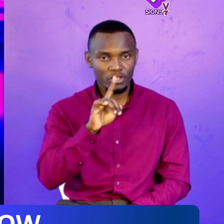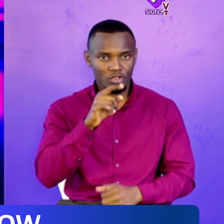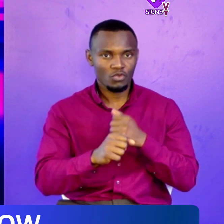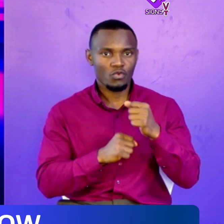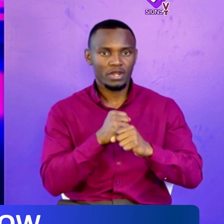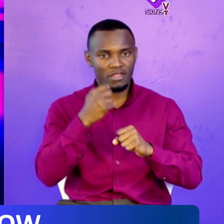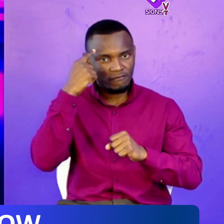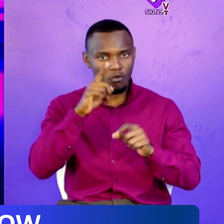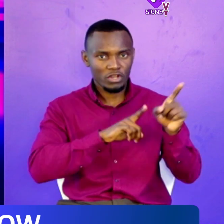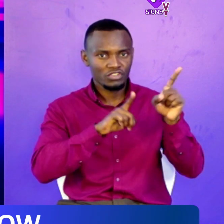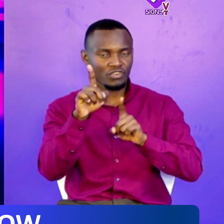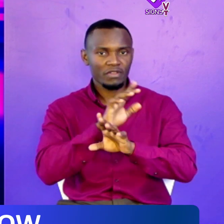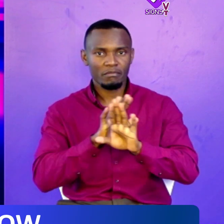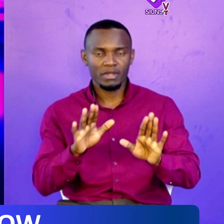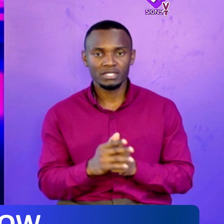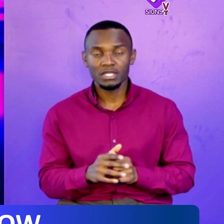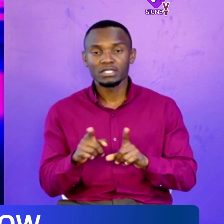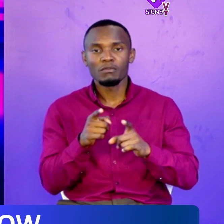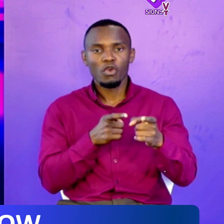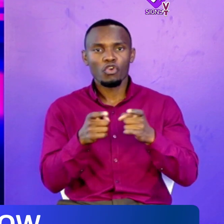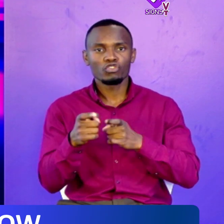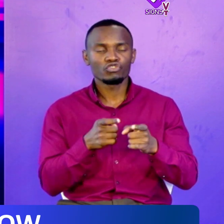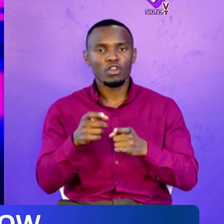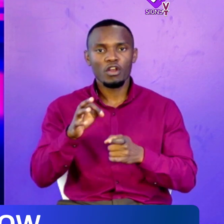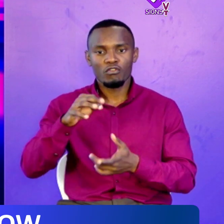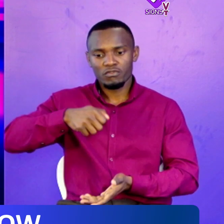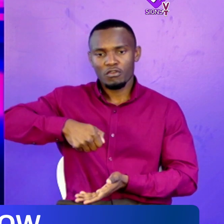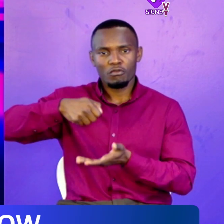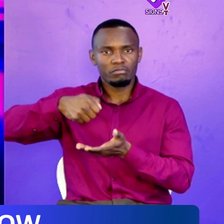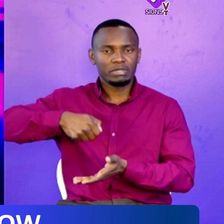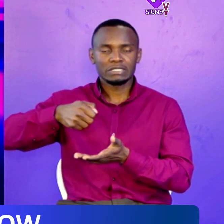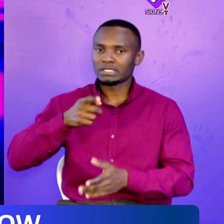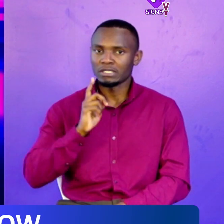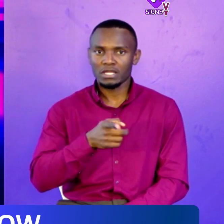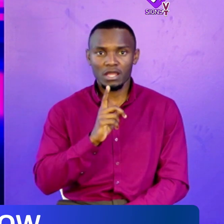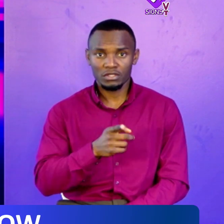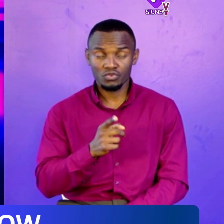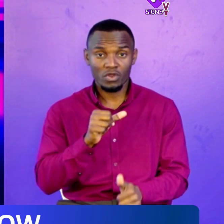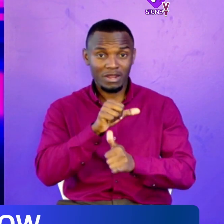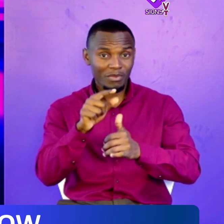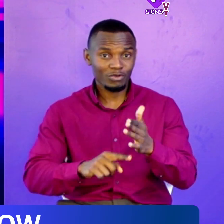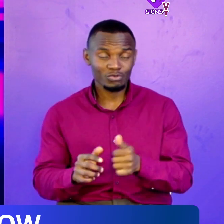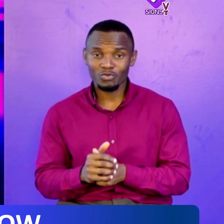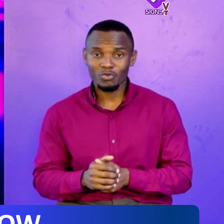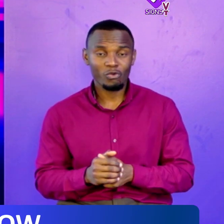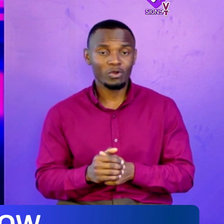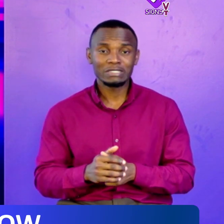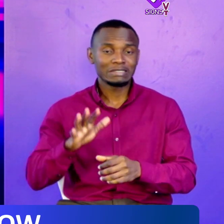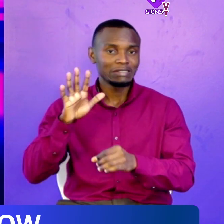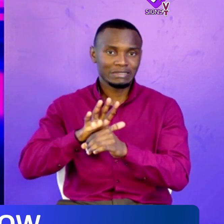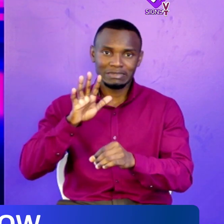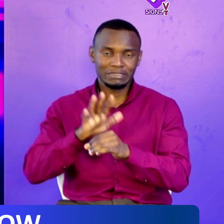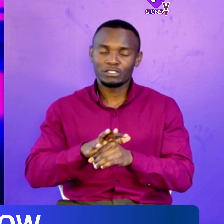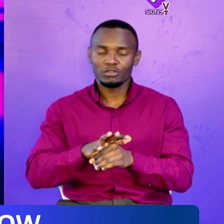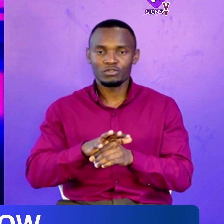Controller of Budget, Margaret Nyakang'o, has raised a red flag over excessive executive travel,